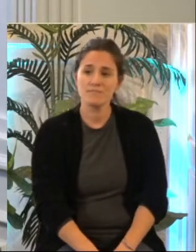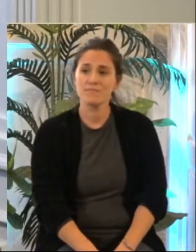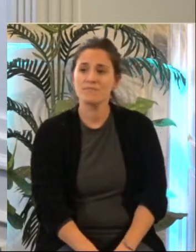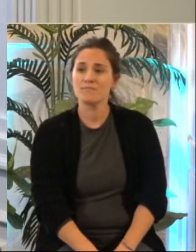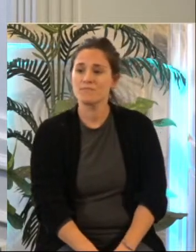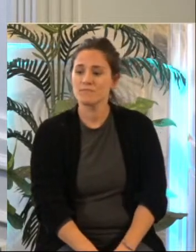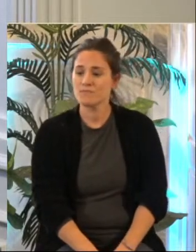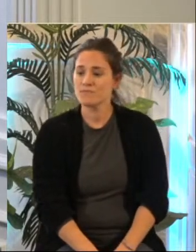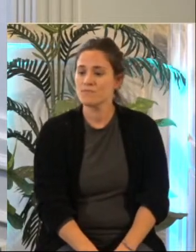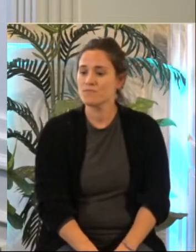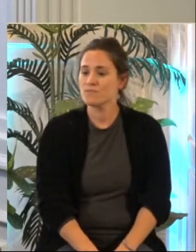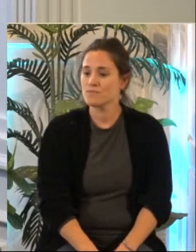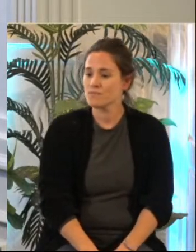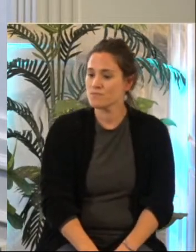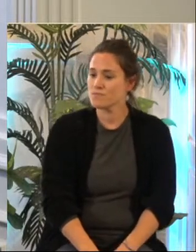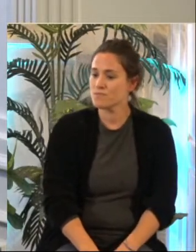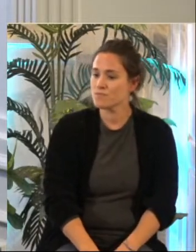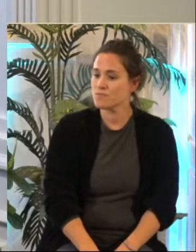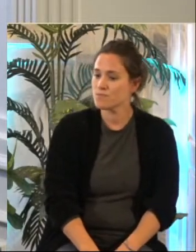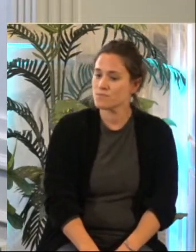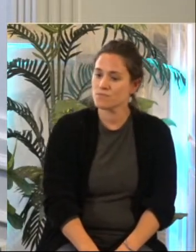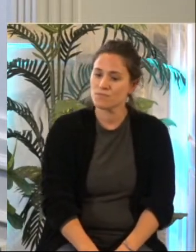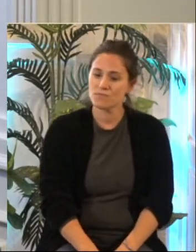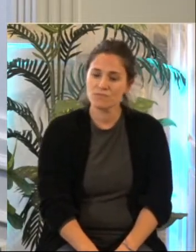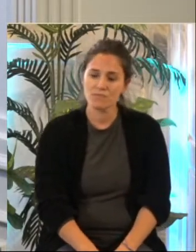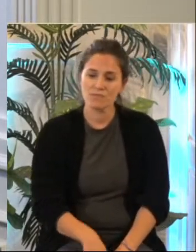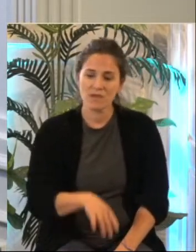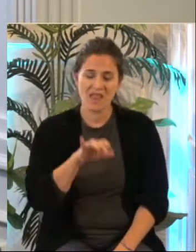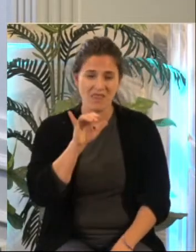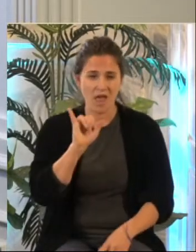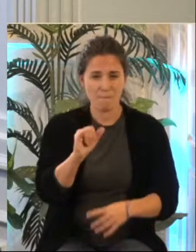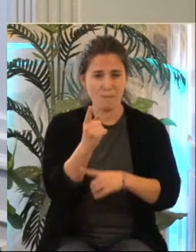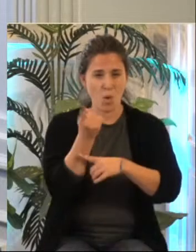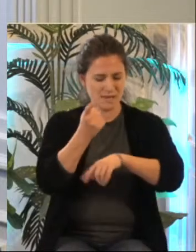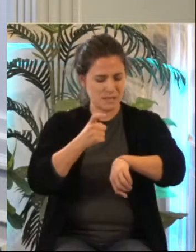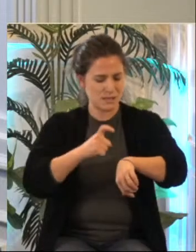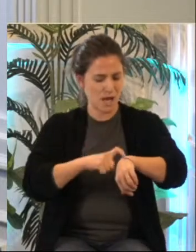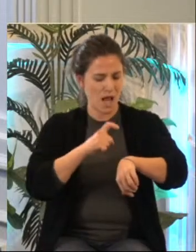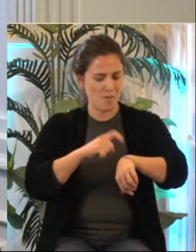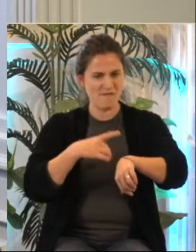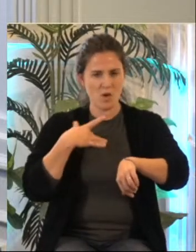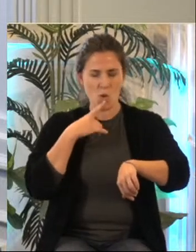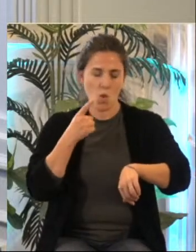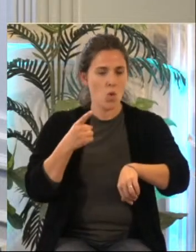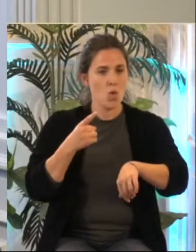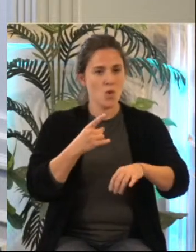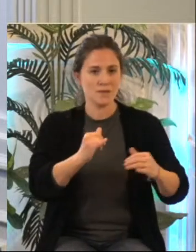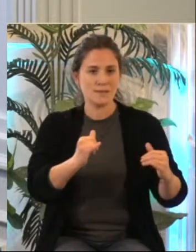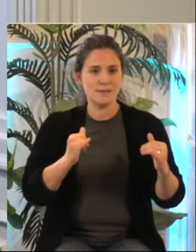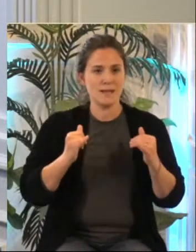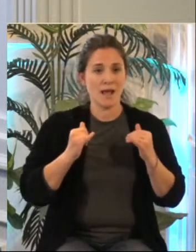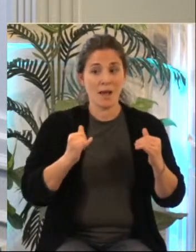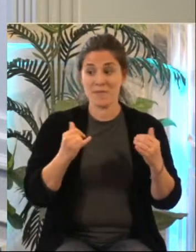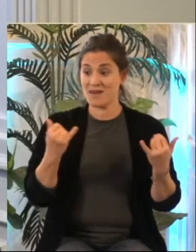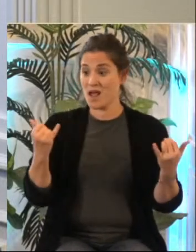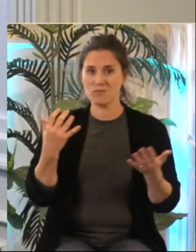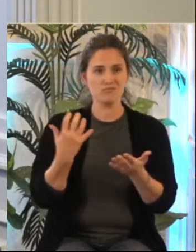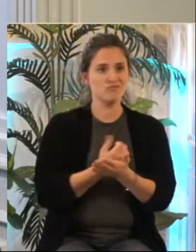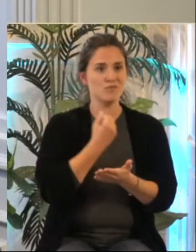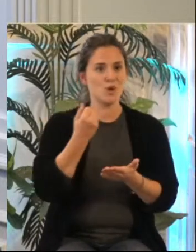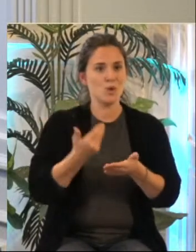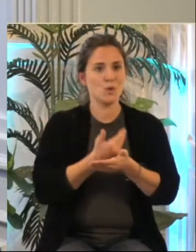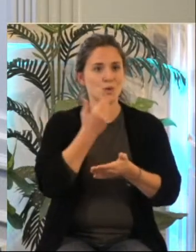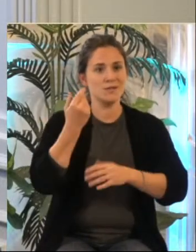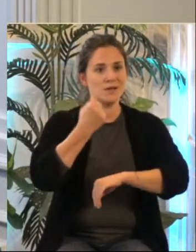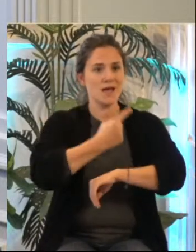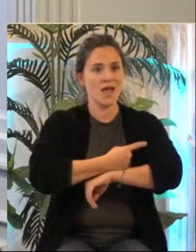Blossom on the tree, you know how I feel. It's a new dawn, it's a new